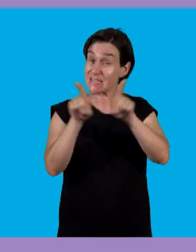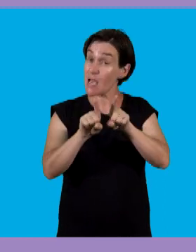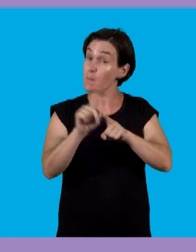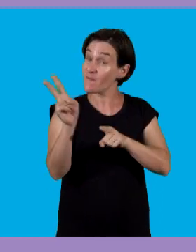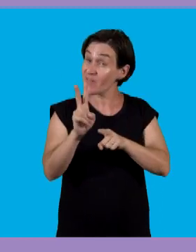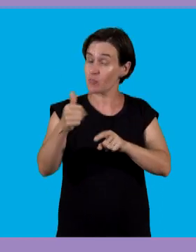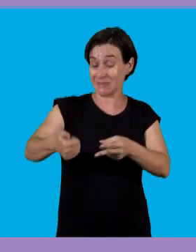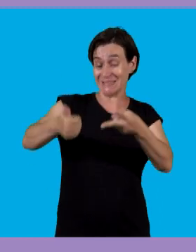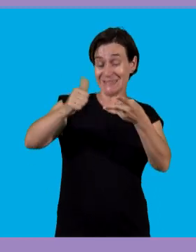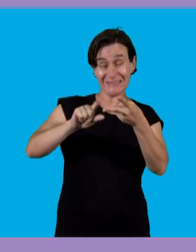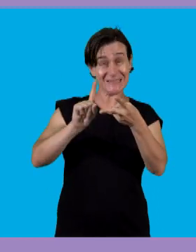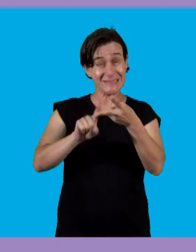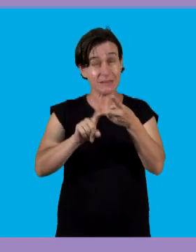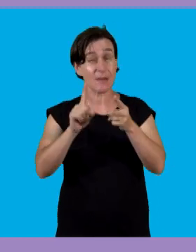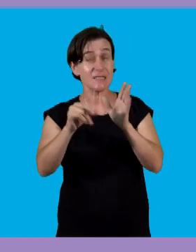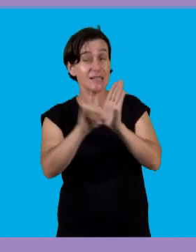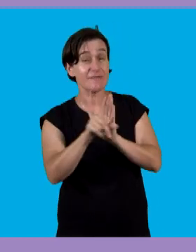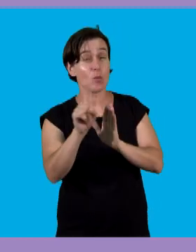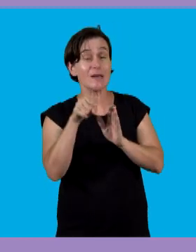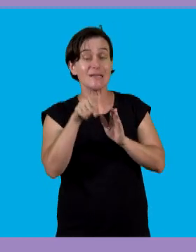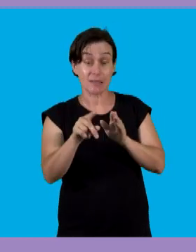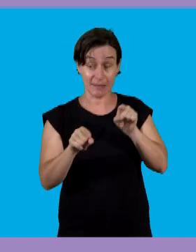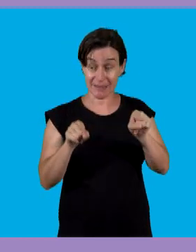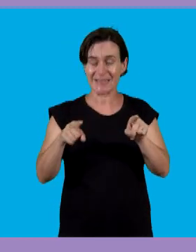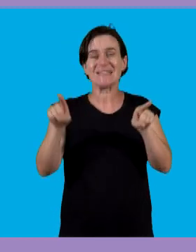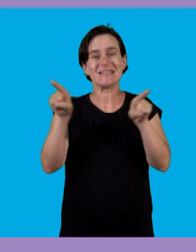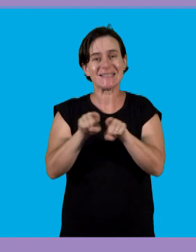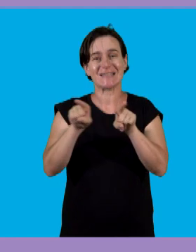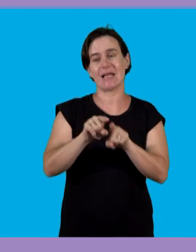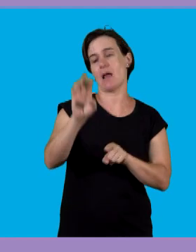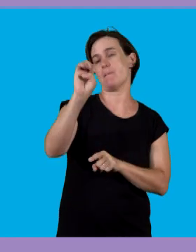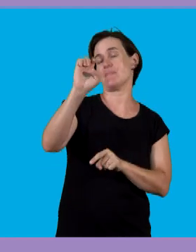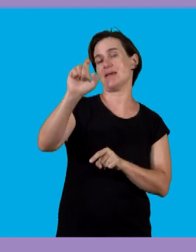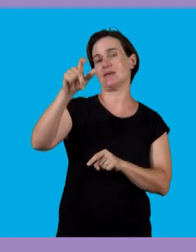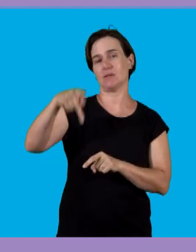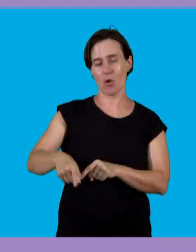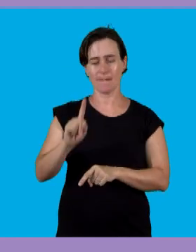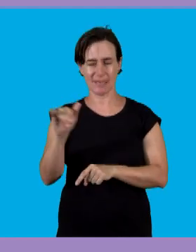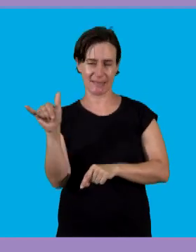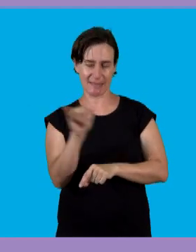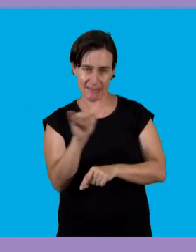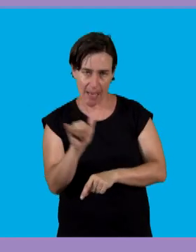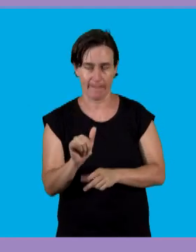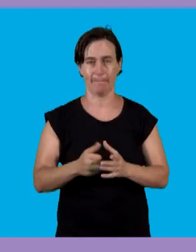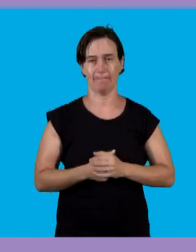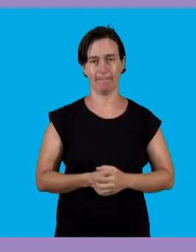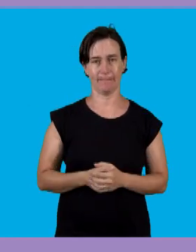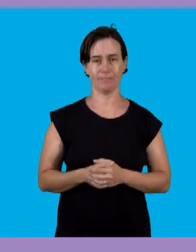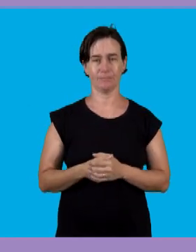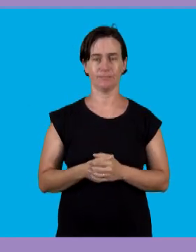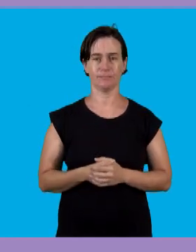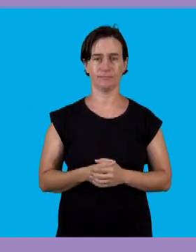base, and we are looking for the same exponents to that base. So we are going to